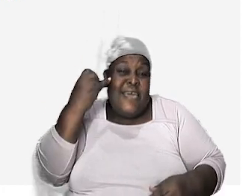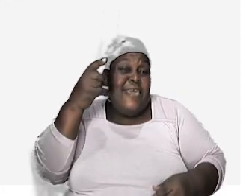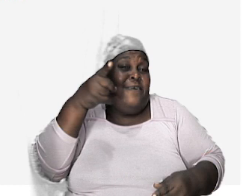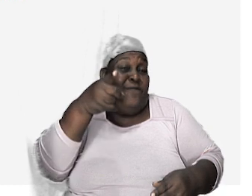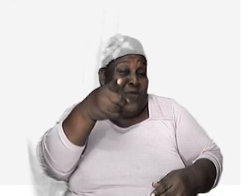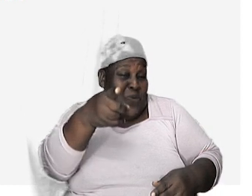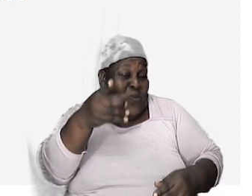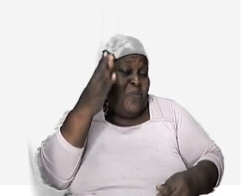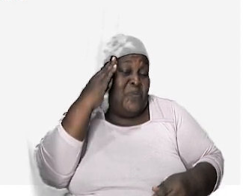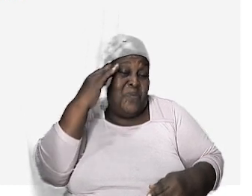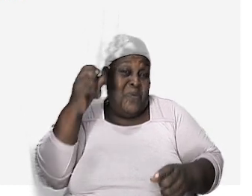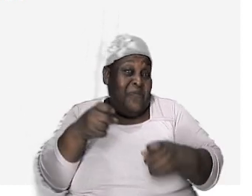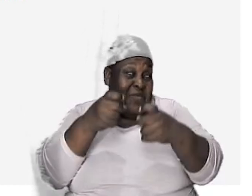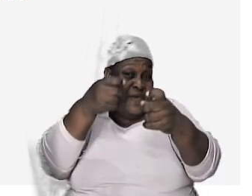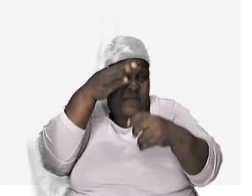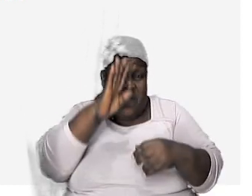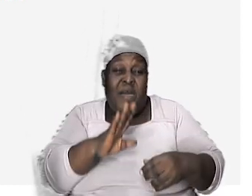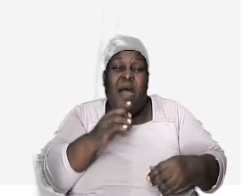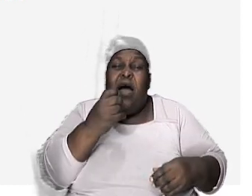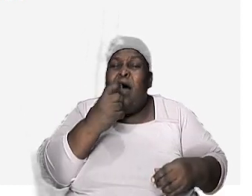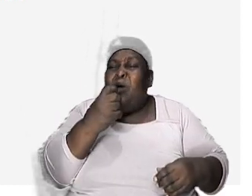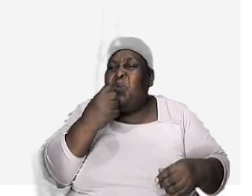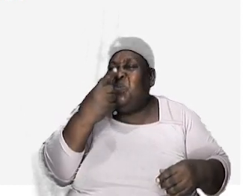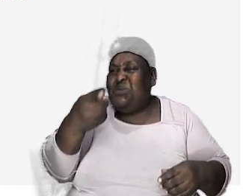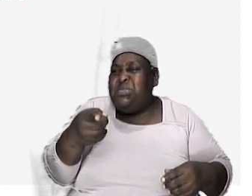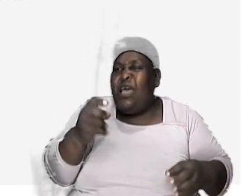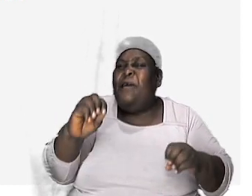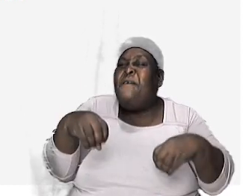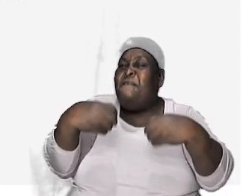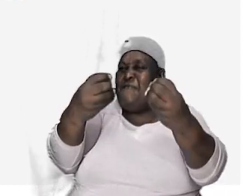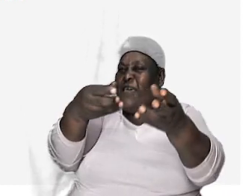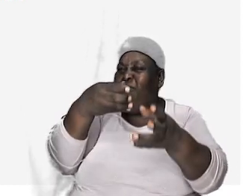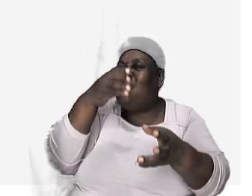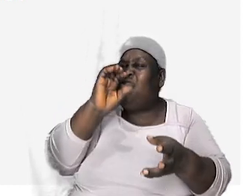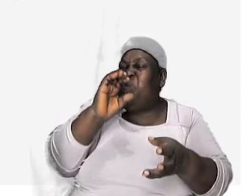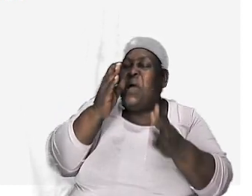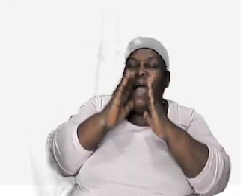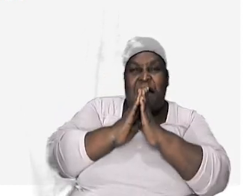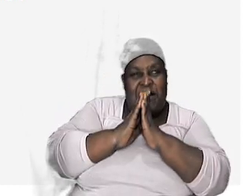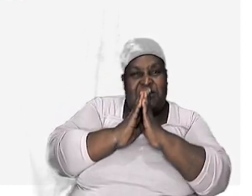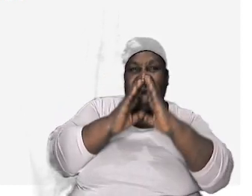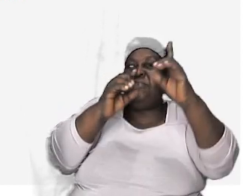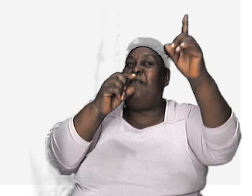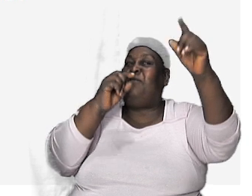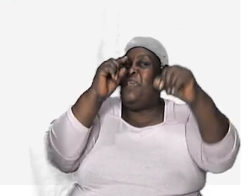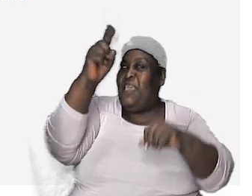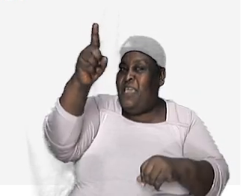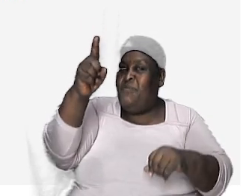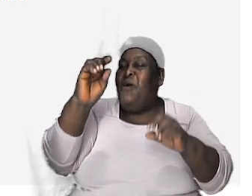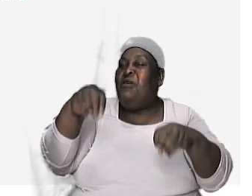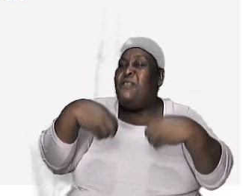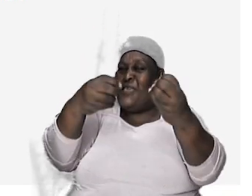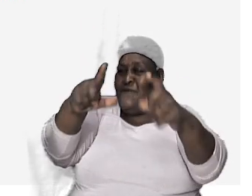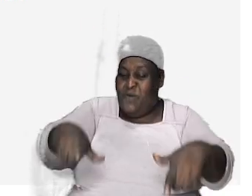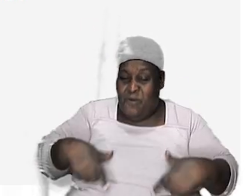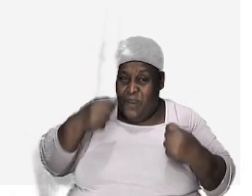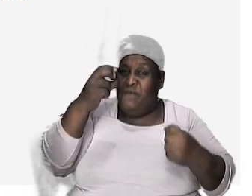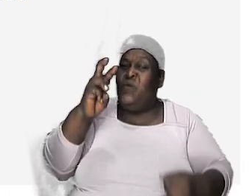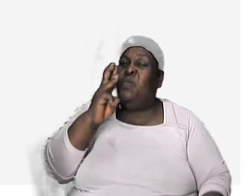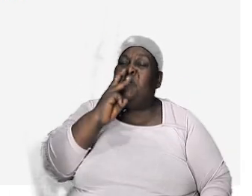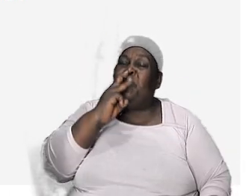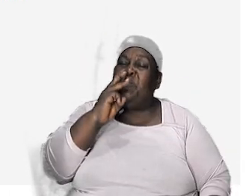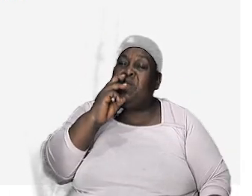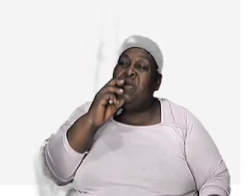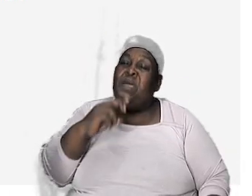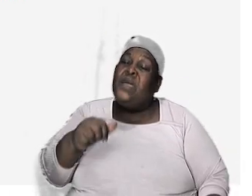gift of God and who it is that say to you, give me to drink, you'd have asked of him and he would have given you living water. Amen. And the